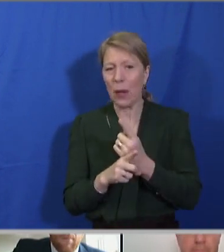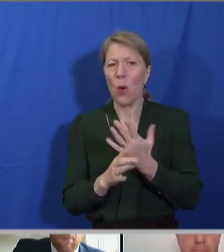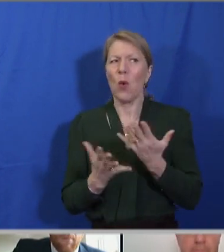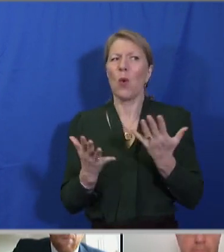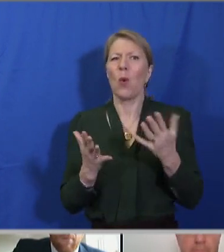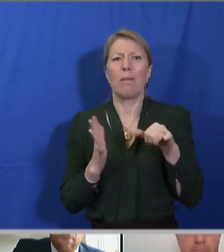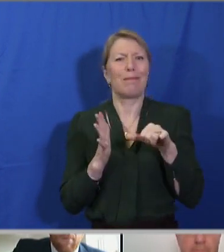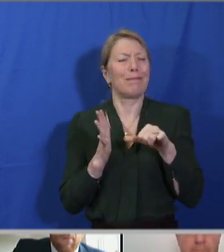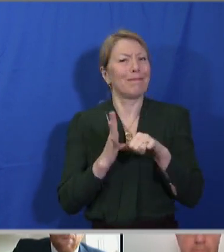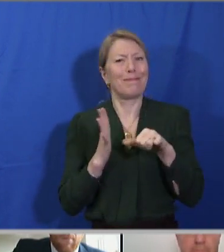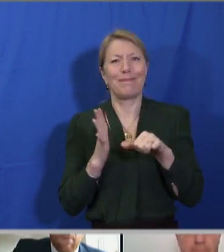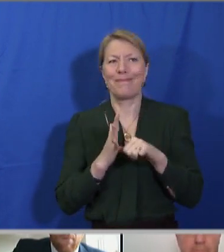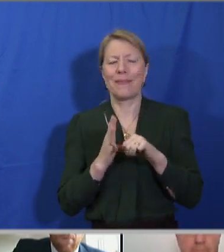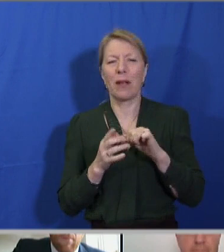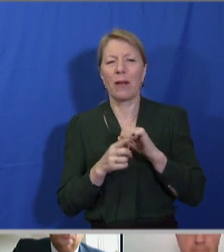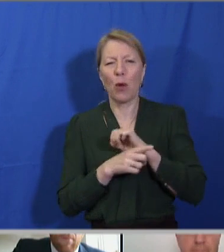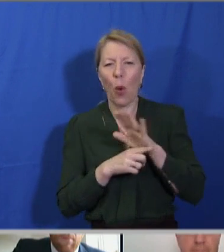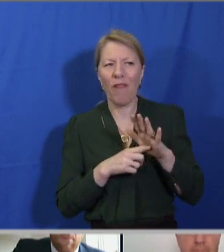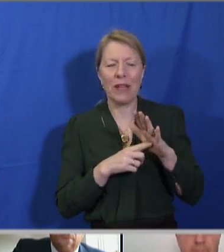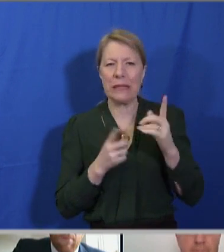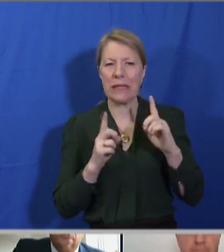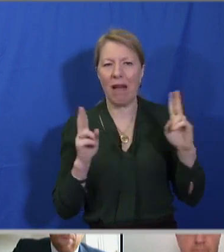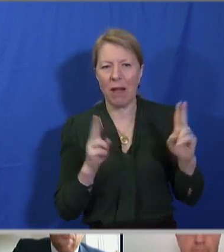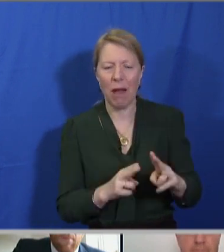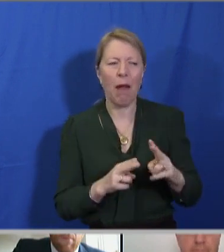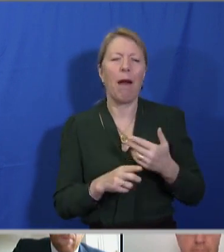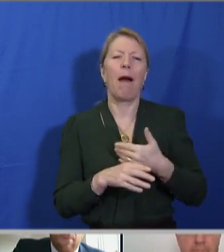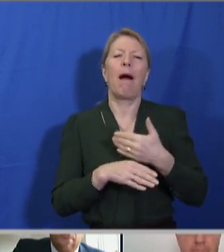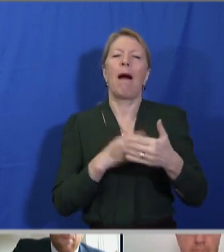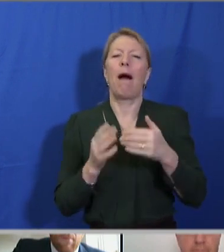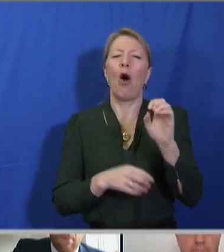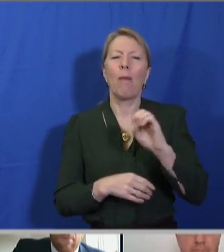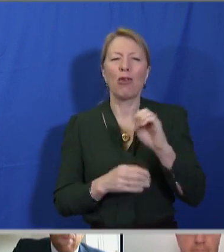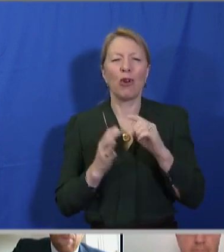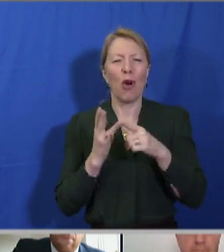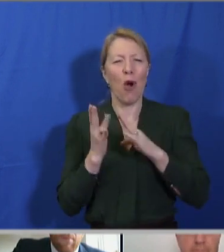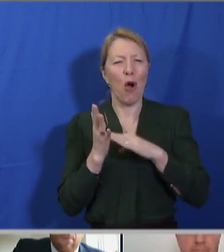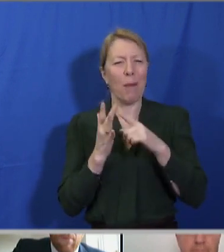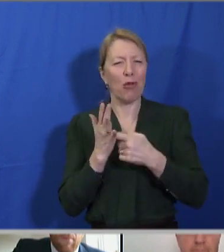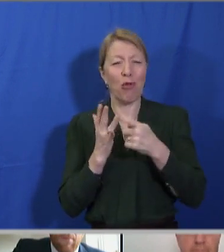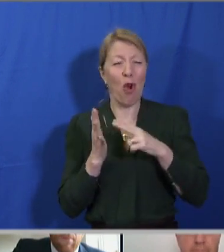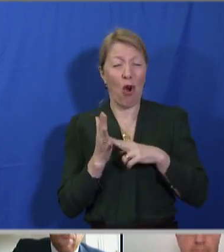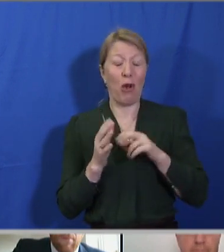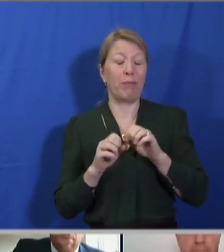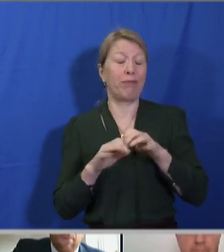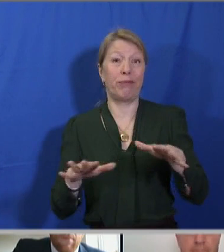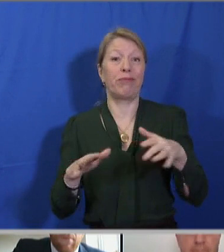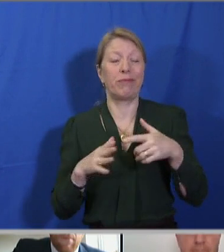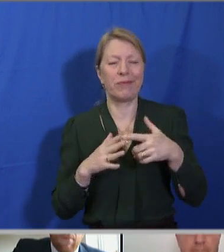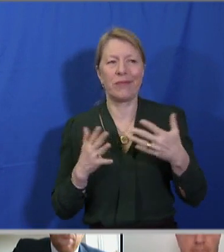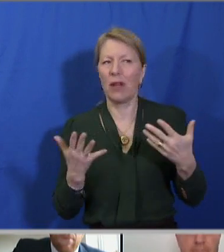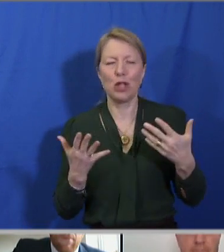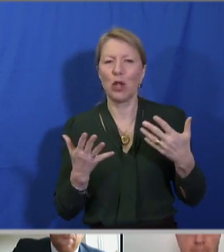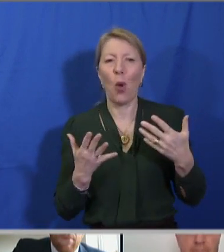The ongoing long COVID and the impact of Omicron has had on services has meant that some services in the community have had to be